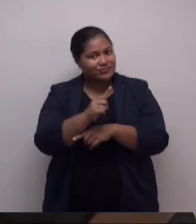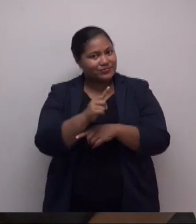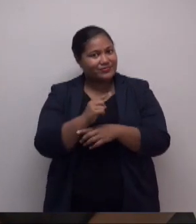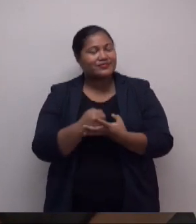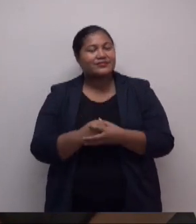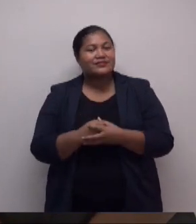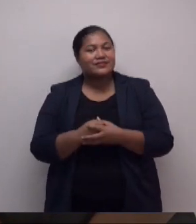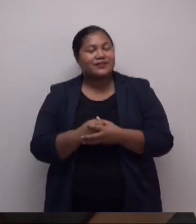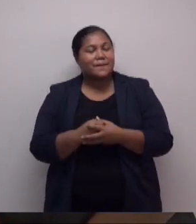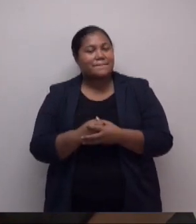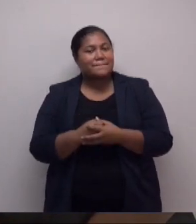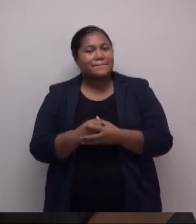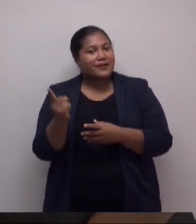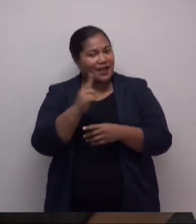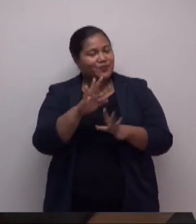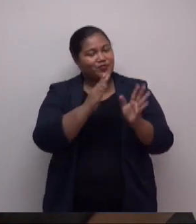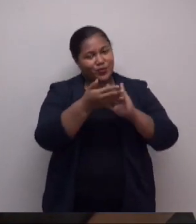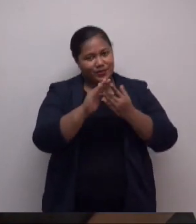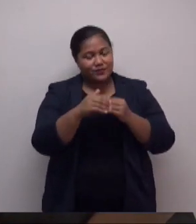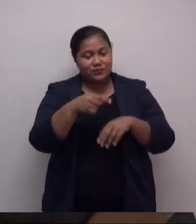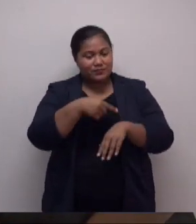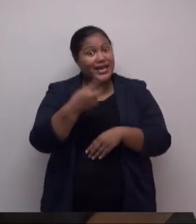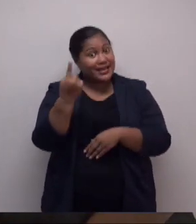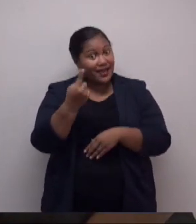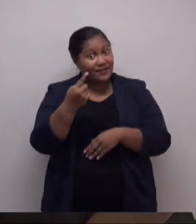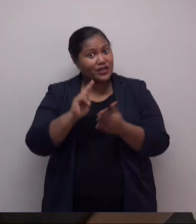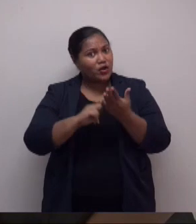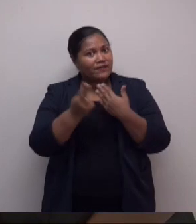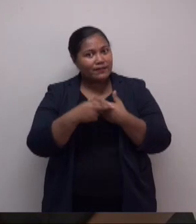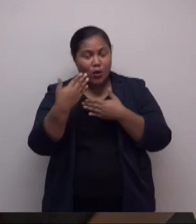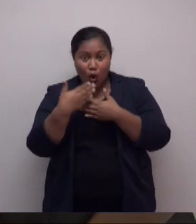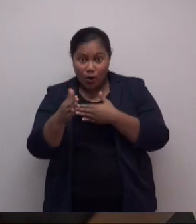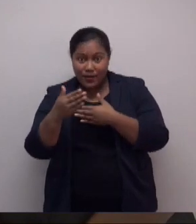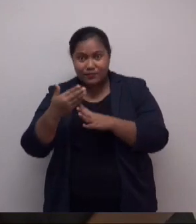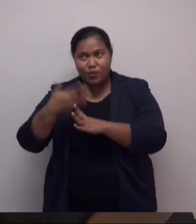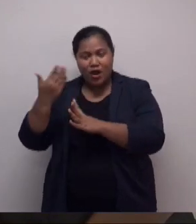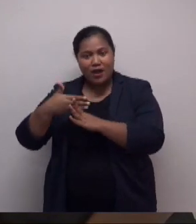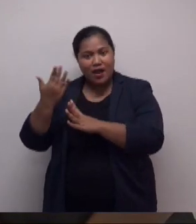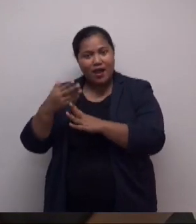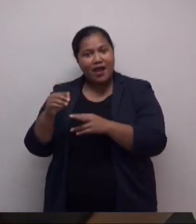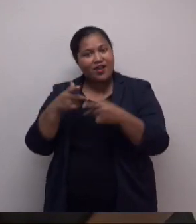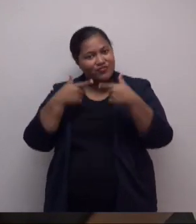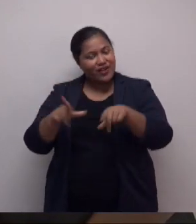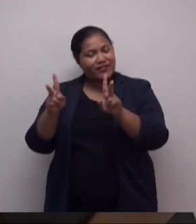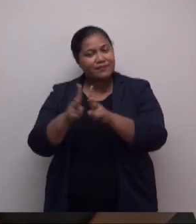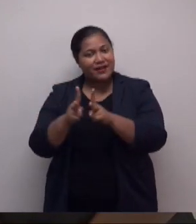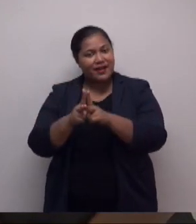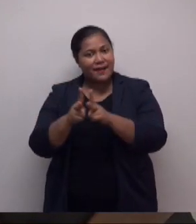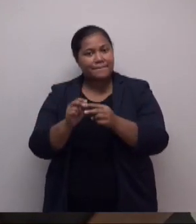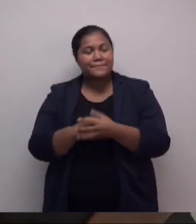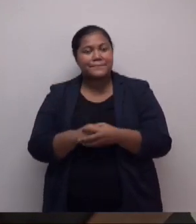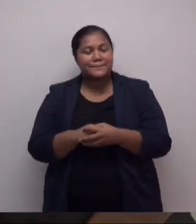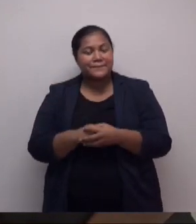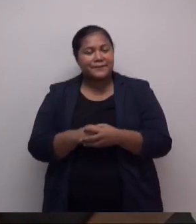COVID-19. From 11 November, we'll reopen our border to these travel partner countries in earnest. There will